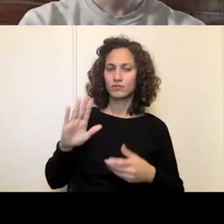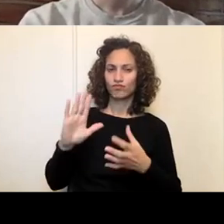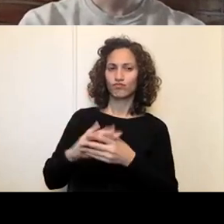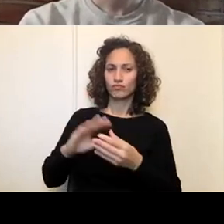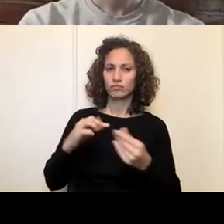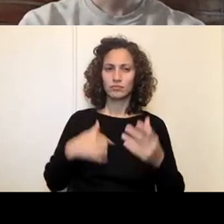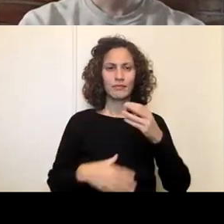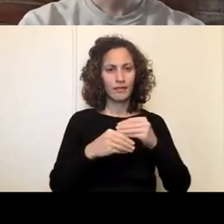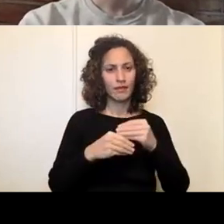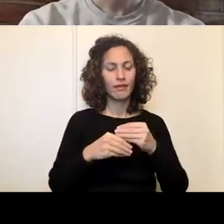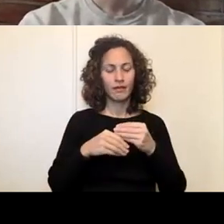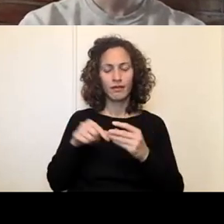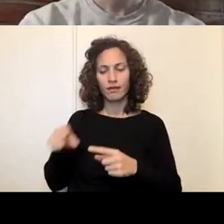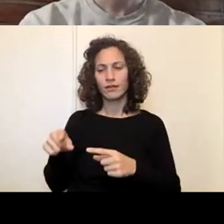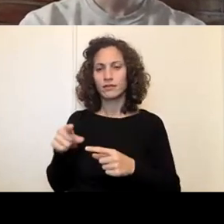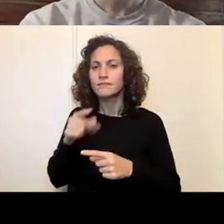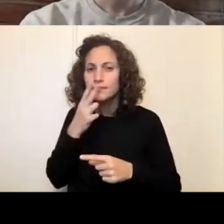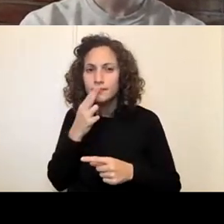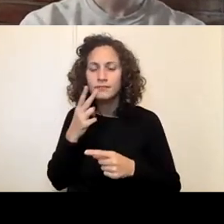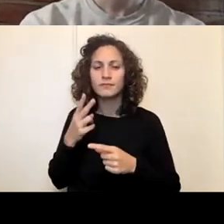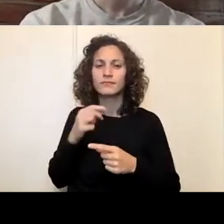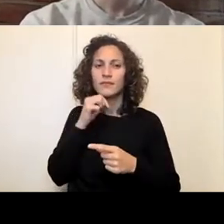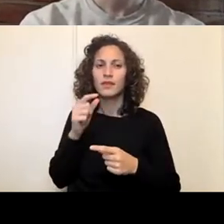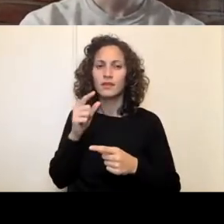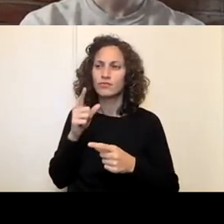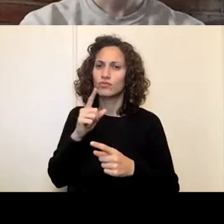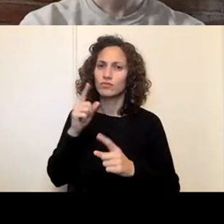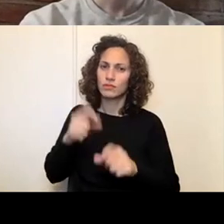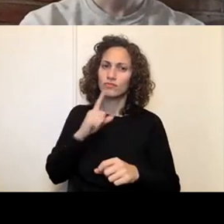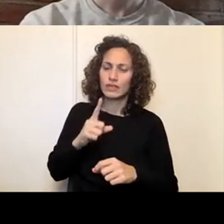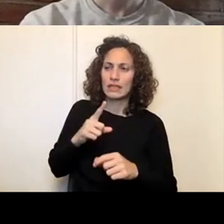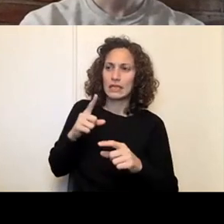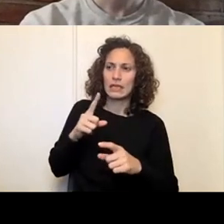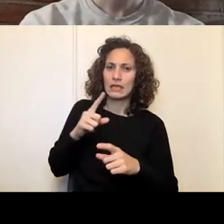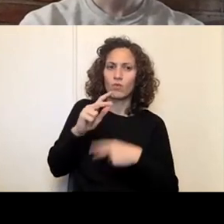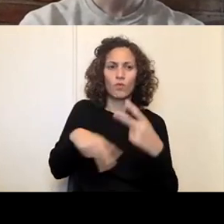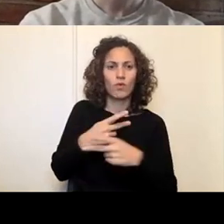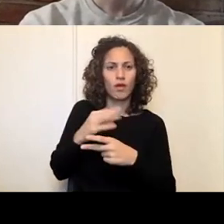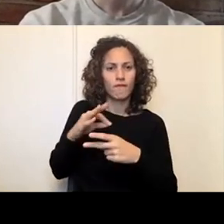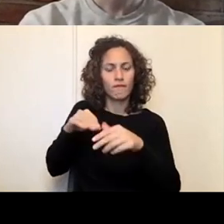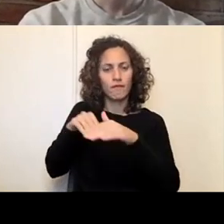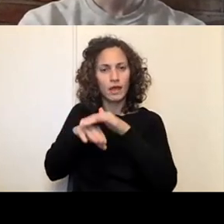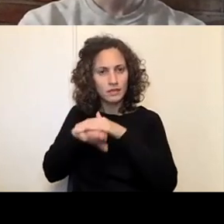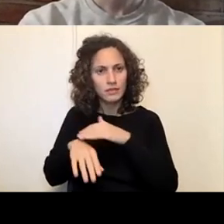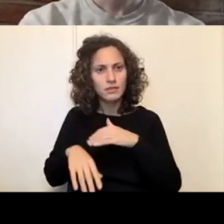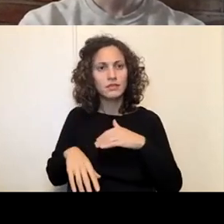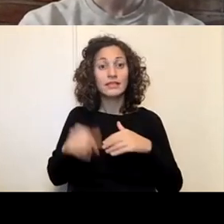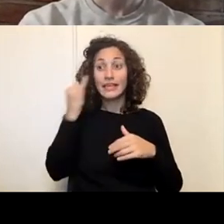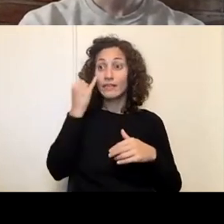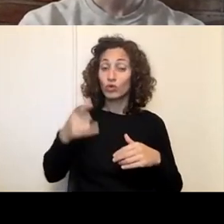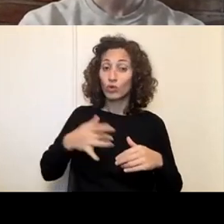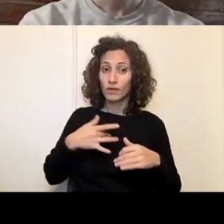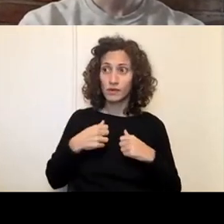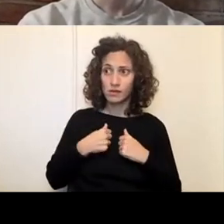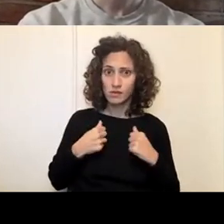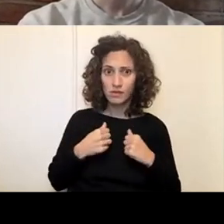intimacy and it being a form of access, that if you feel vulnerable, or let